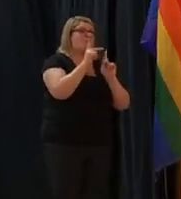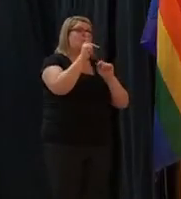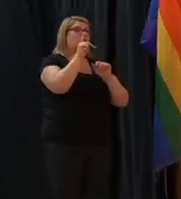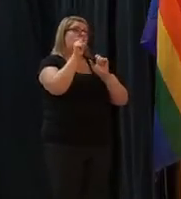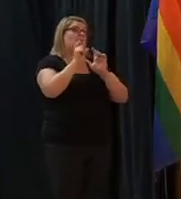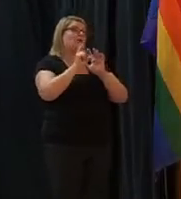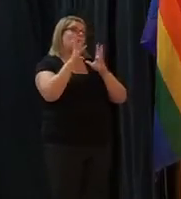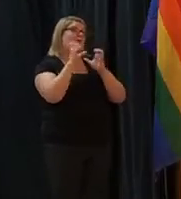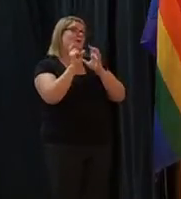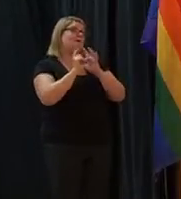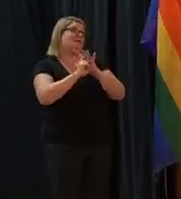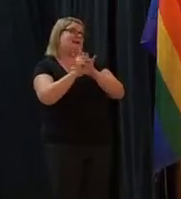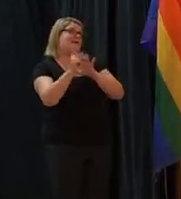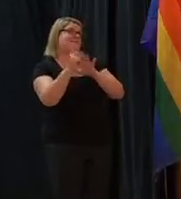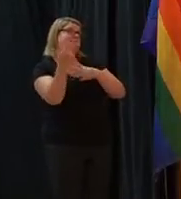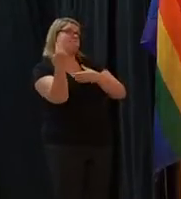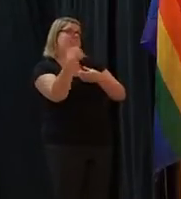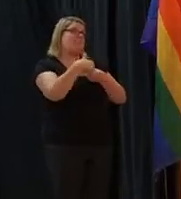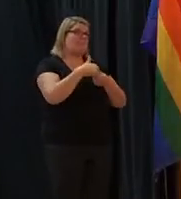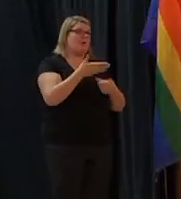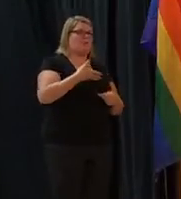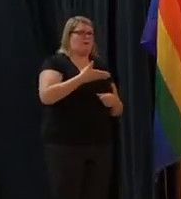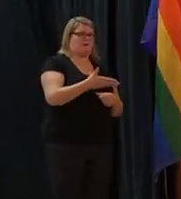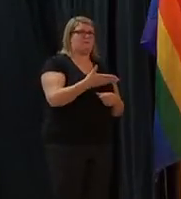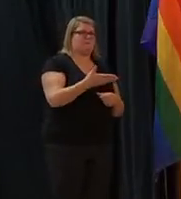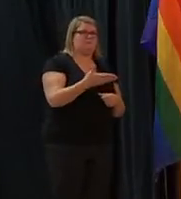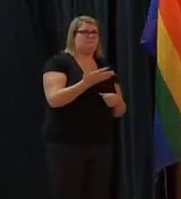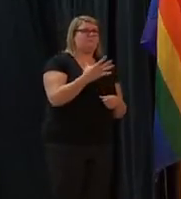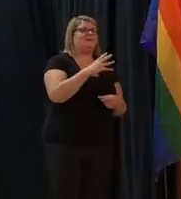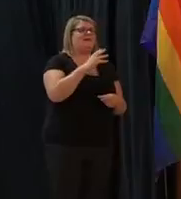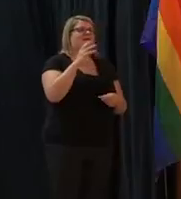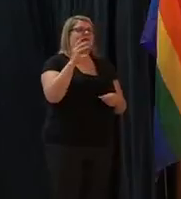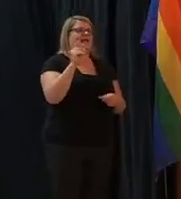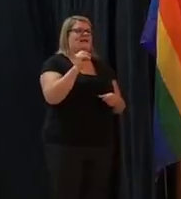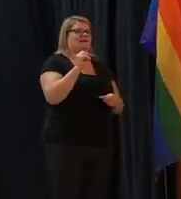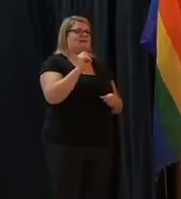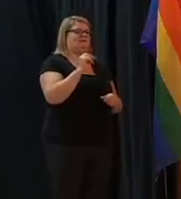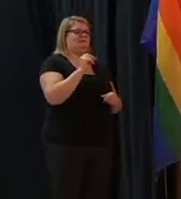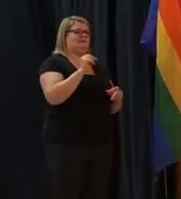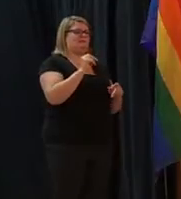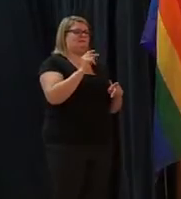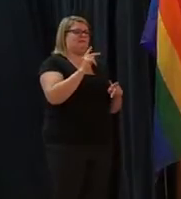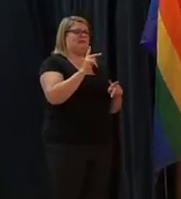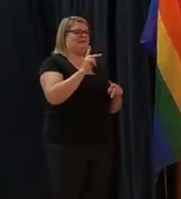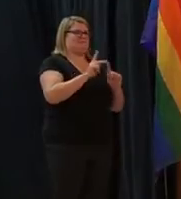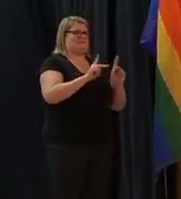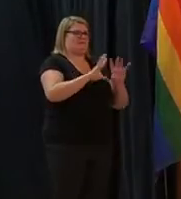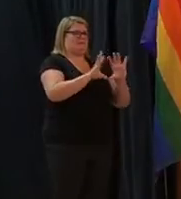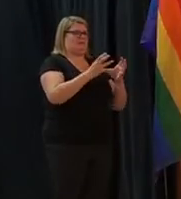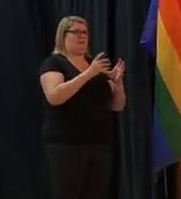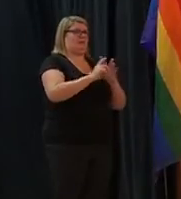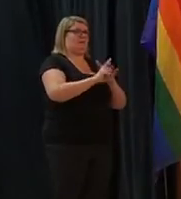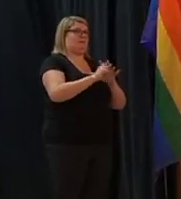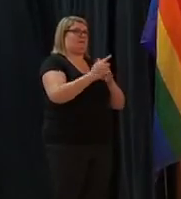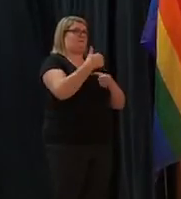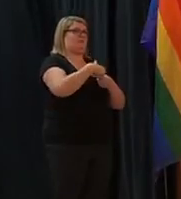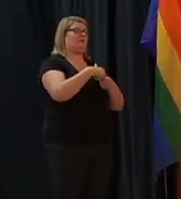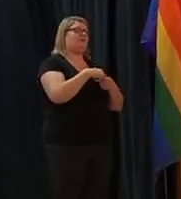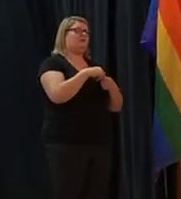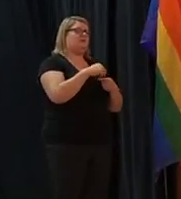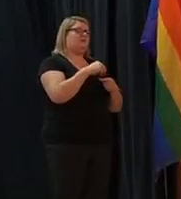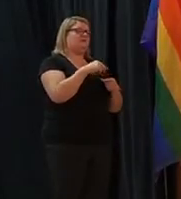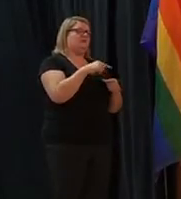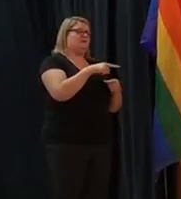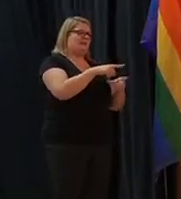welcome and also amongst asylum seekers so that they're grateful for the fact that there is